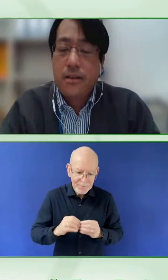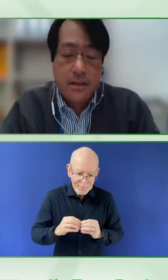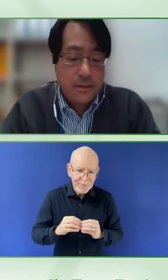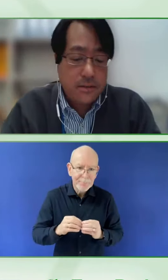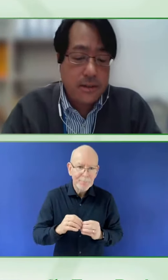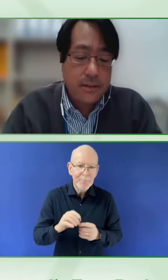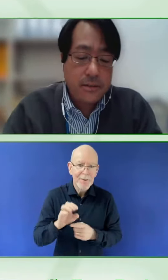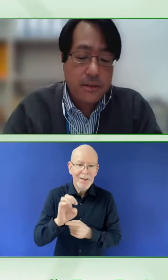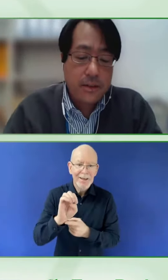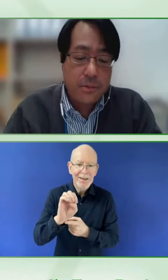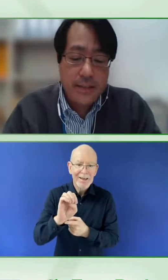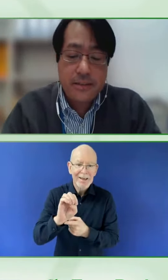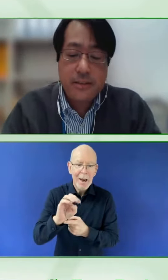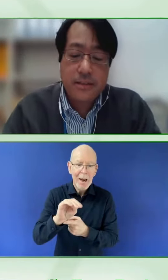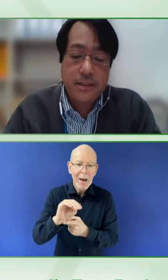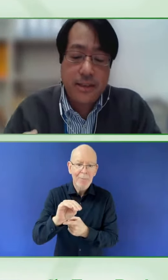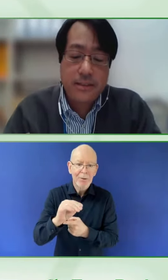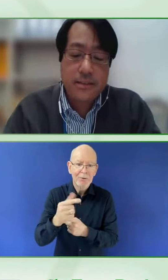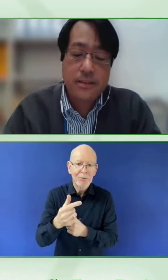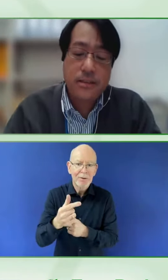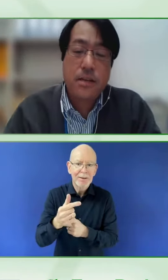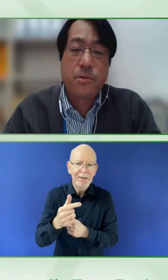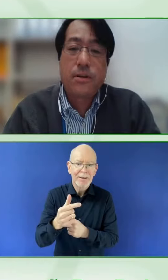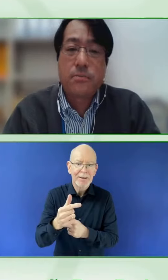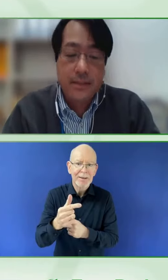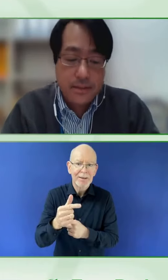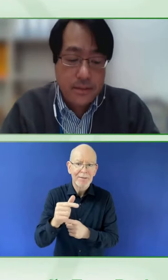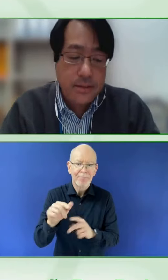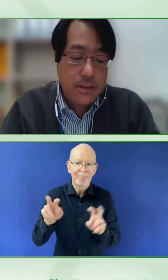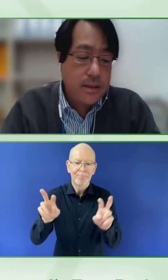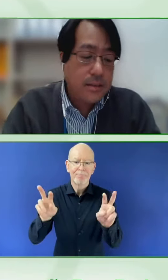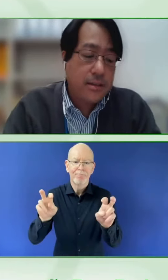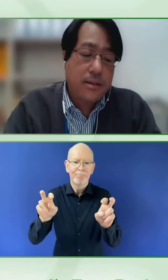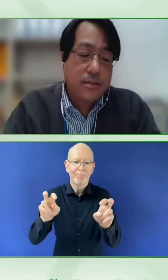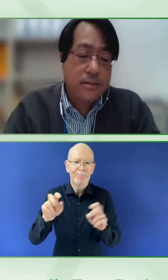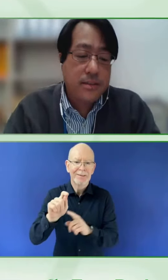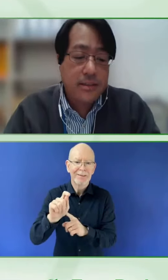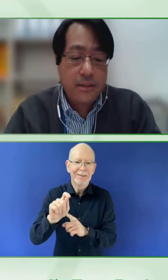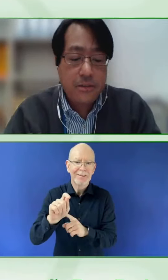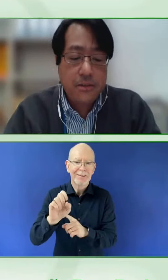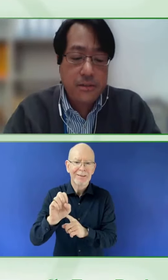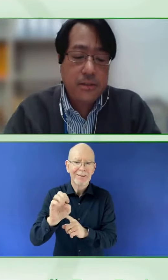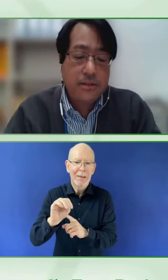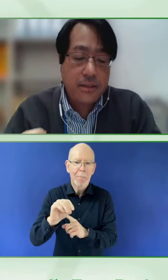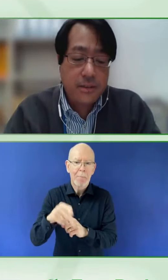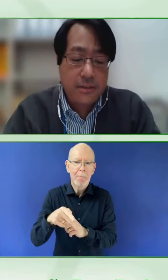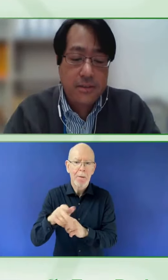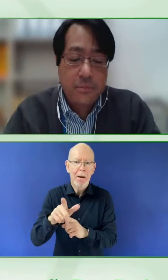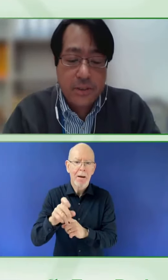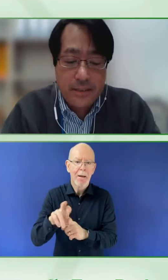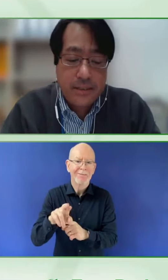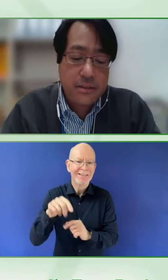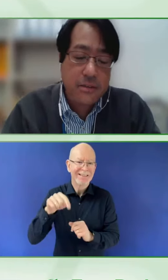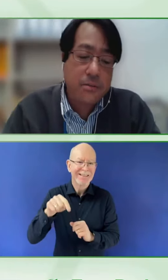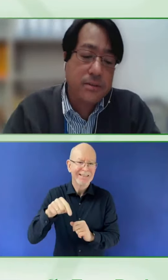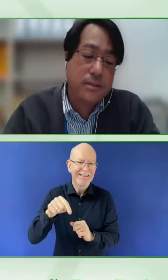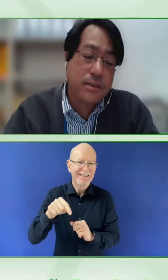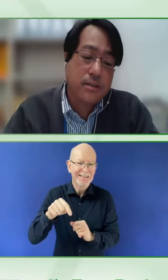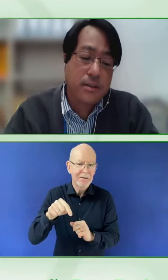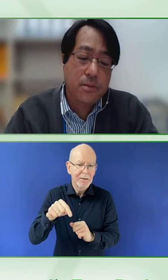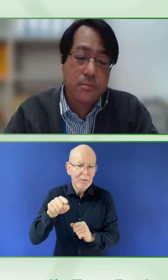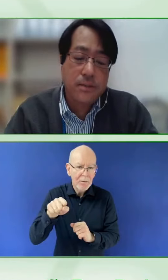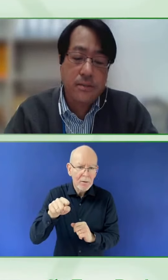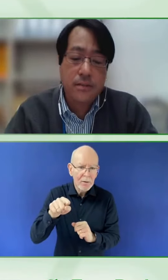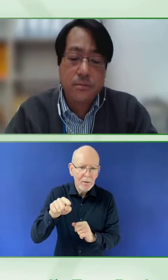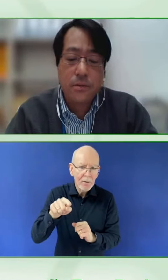teeth, electrical potential is generated in the temporal muscle. Second, check if the potential of